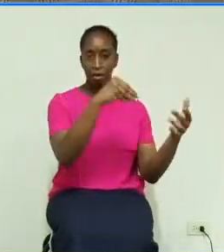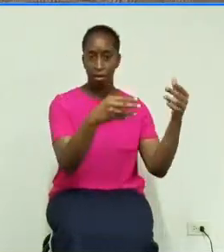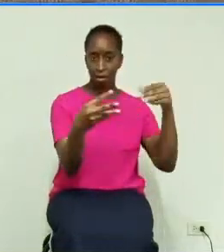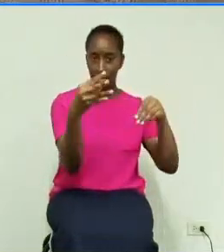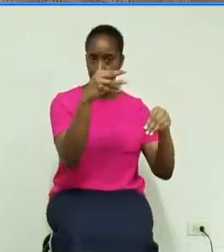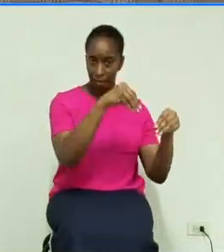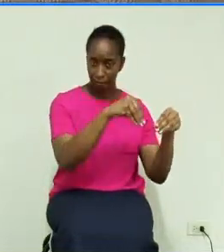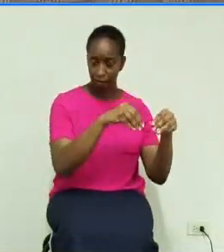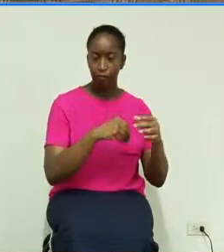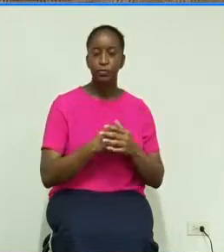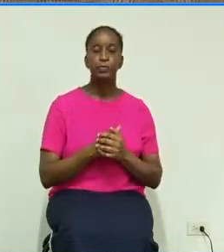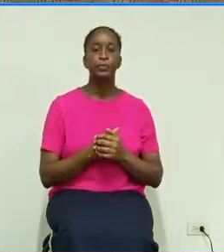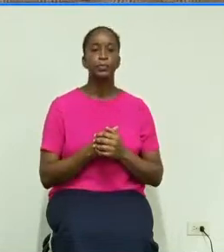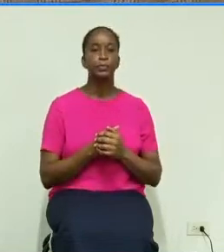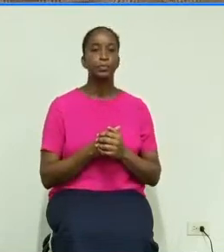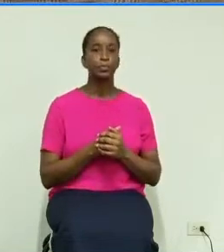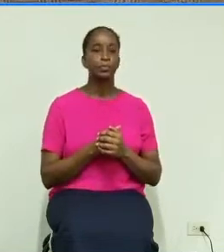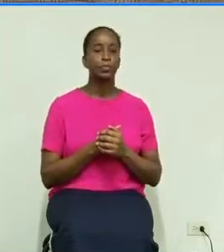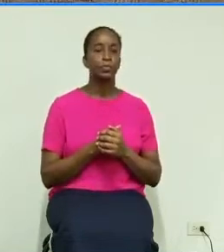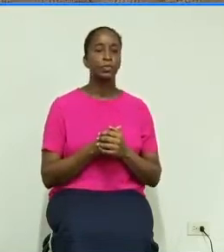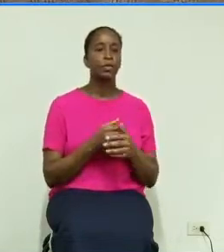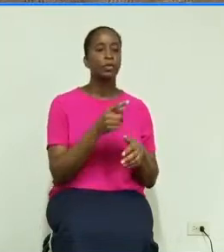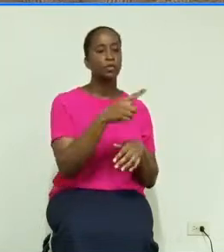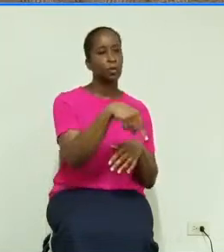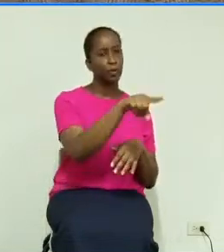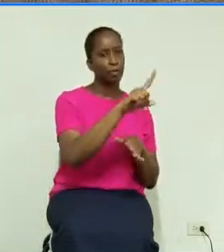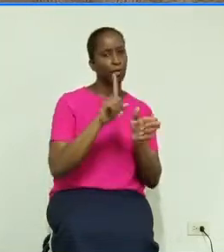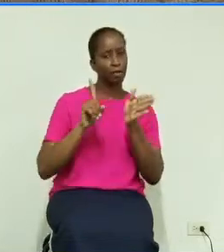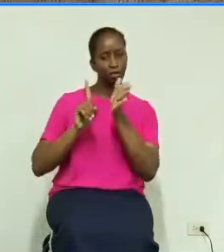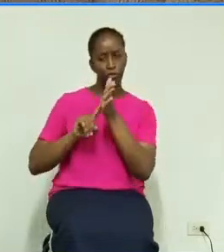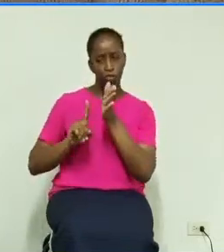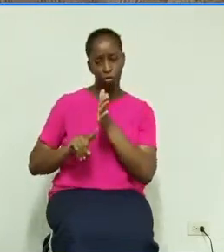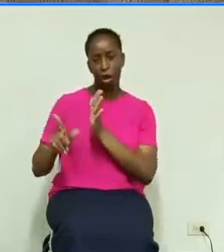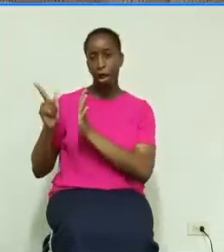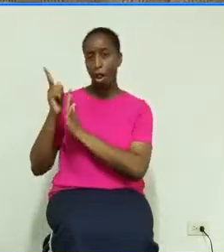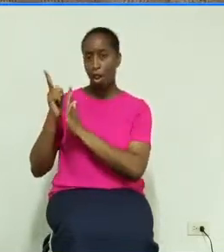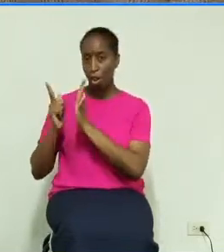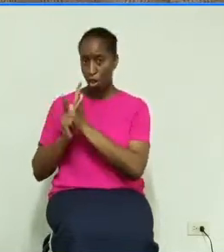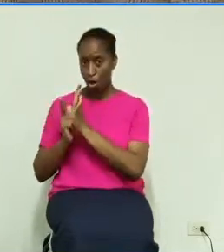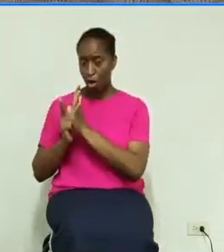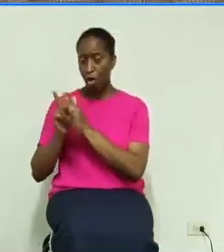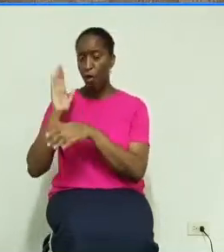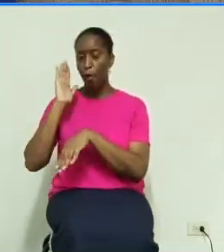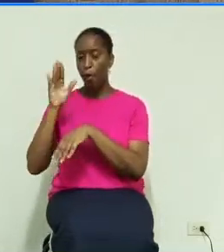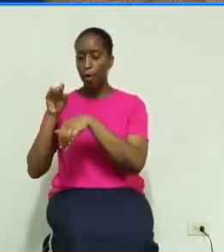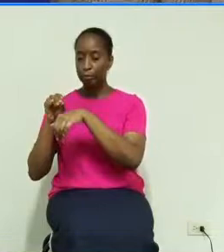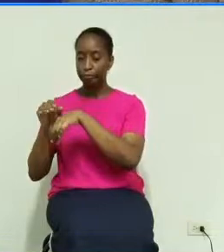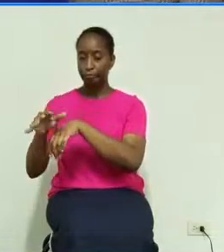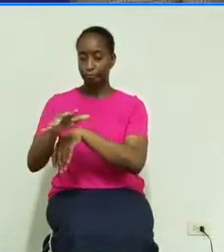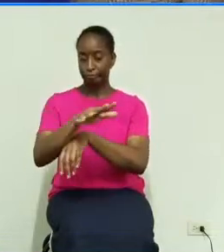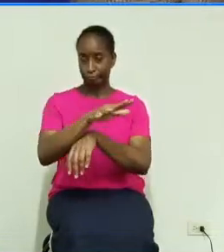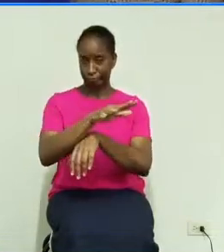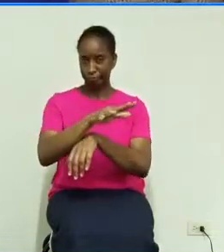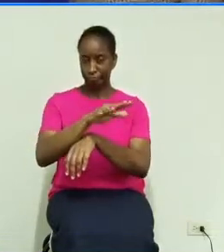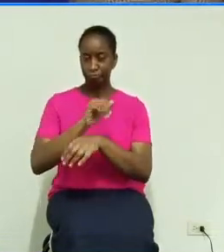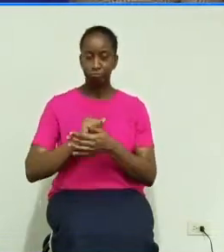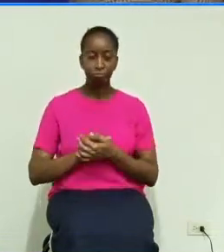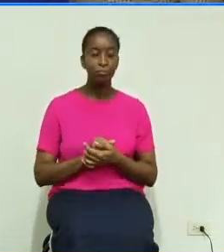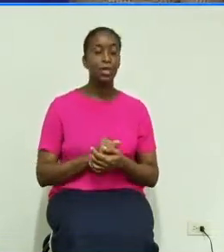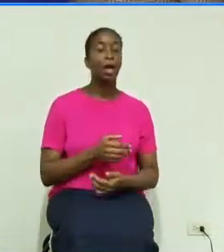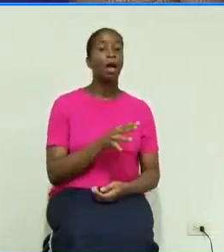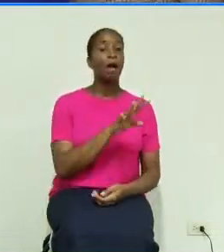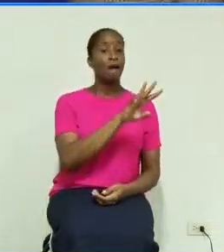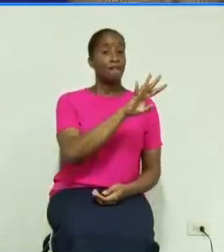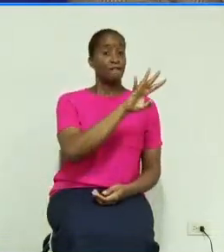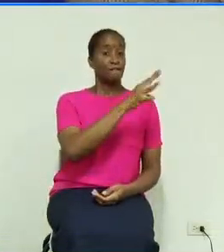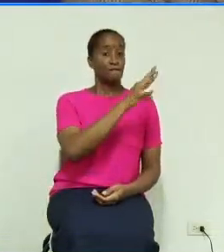concern the various interest groups. And the fourth type of secondary chamber or upper chamber in the